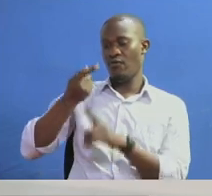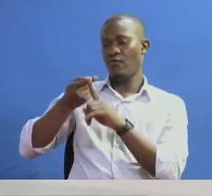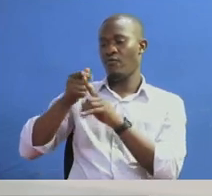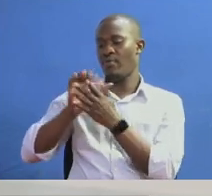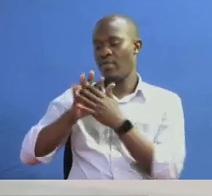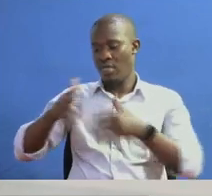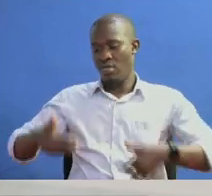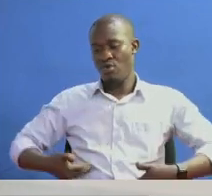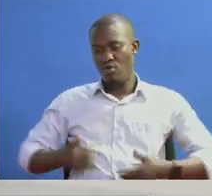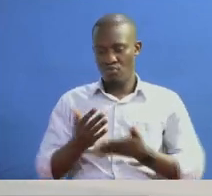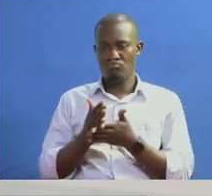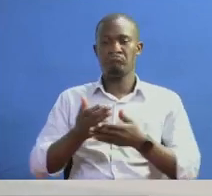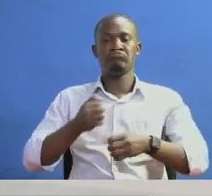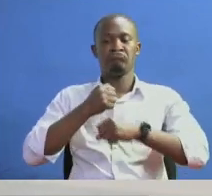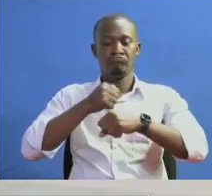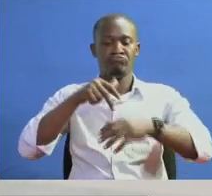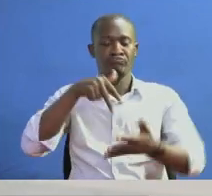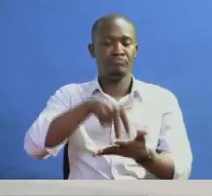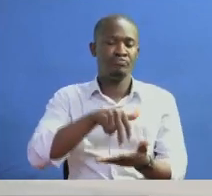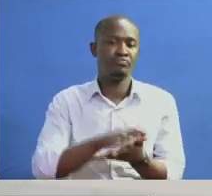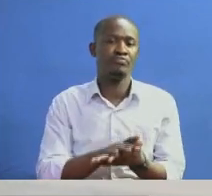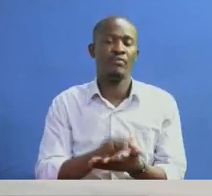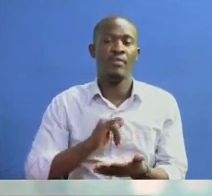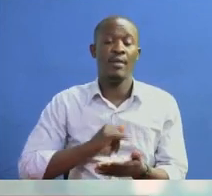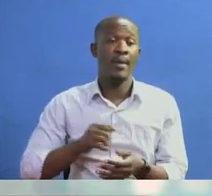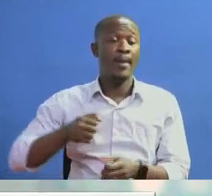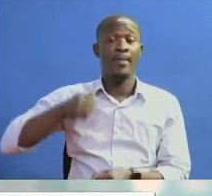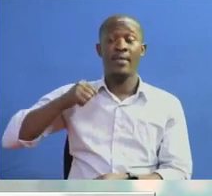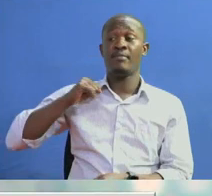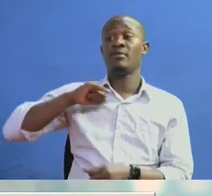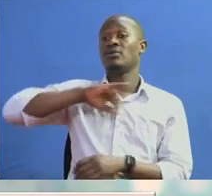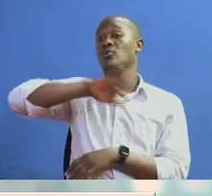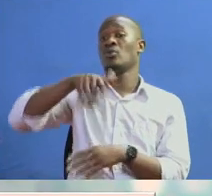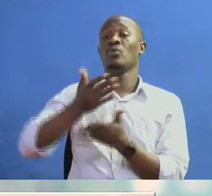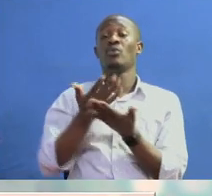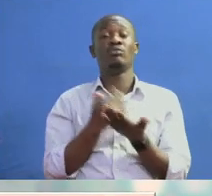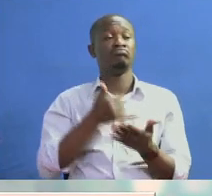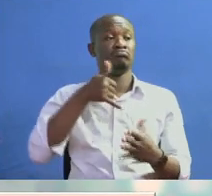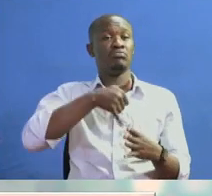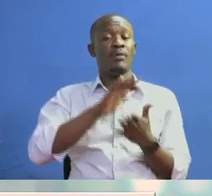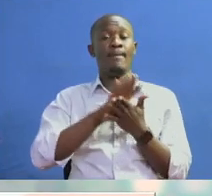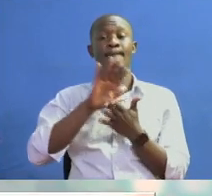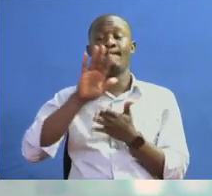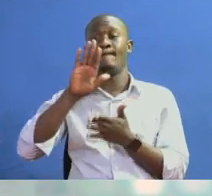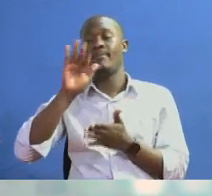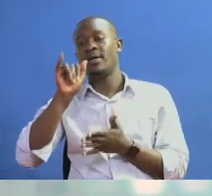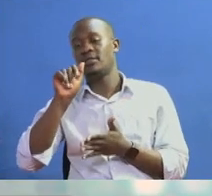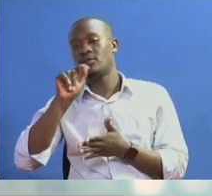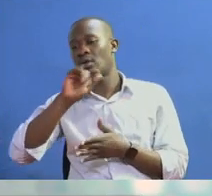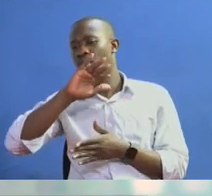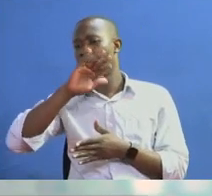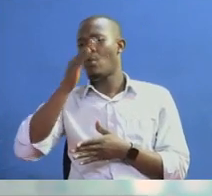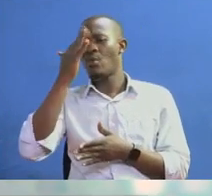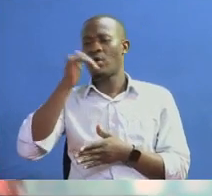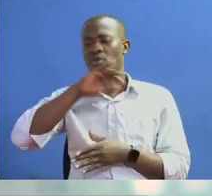standpoint? Is it a hit or miss? The budget is all-inclusive, but I would like all youth